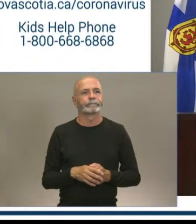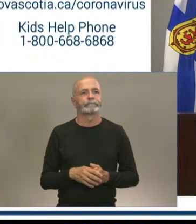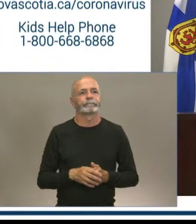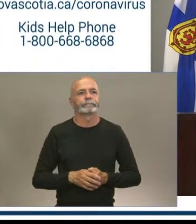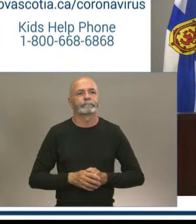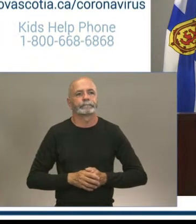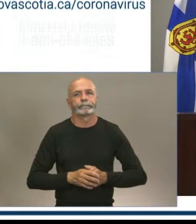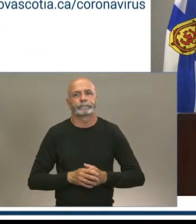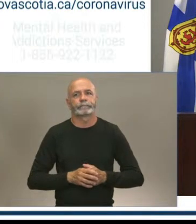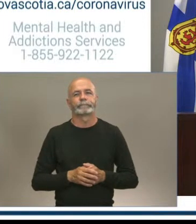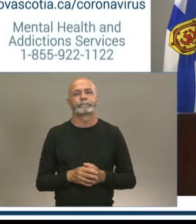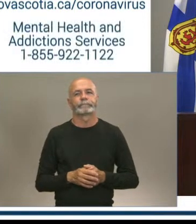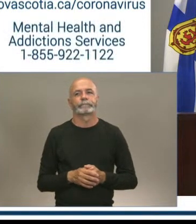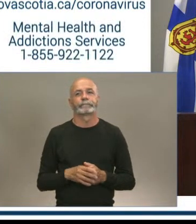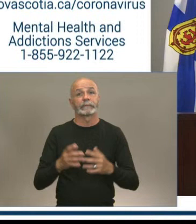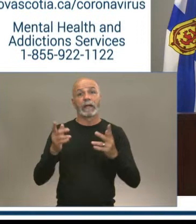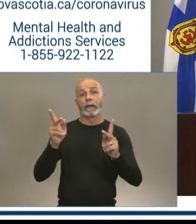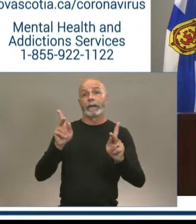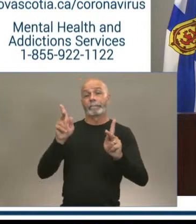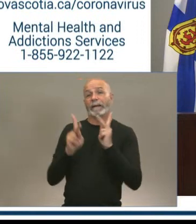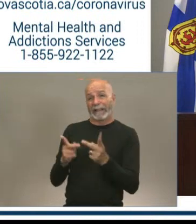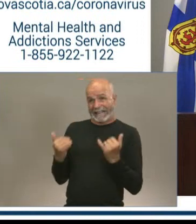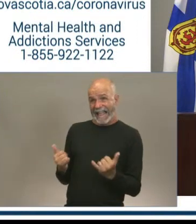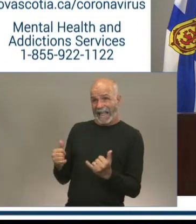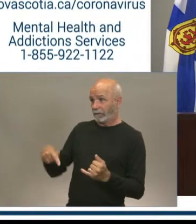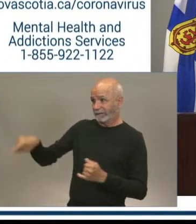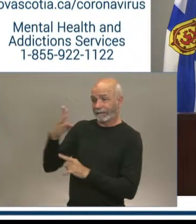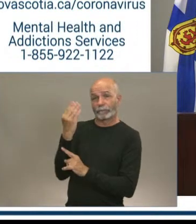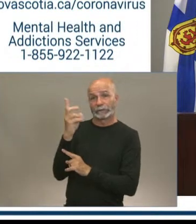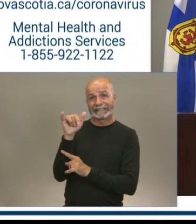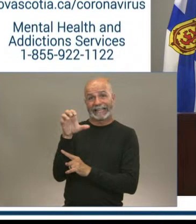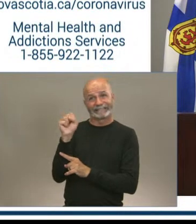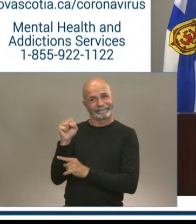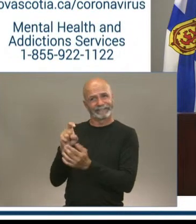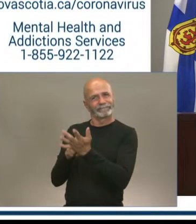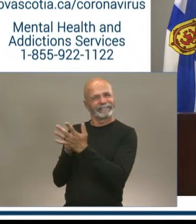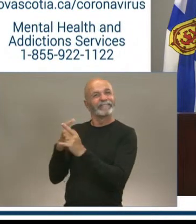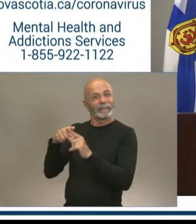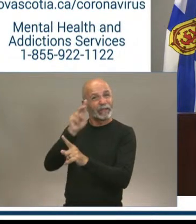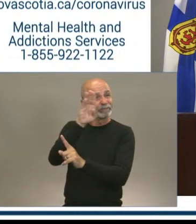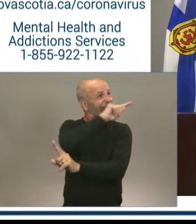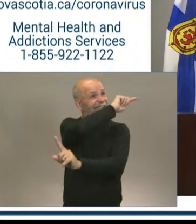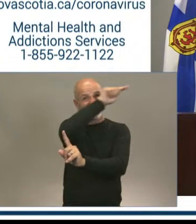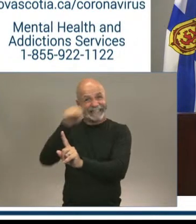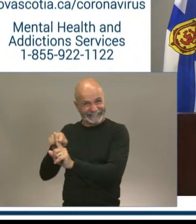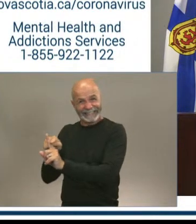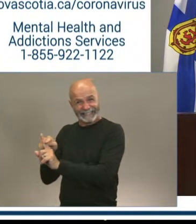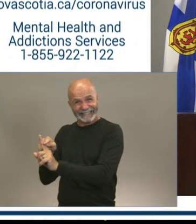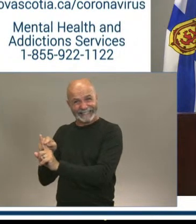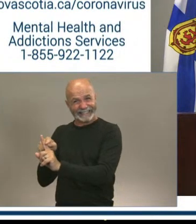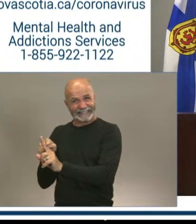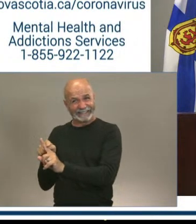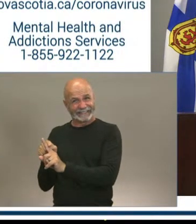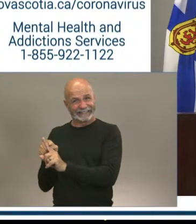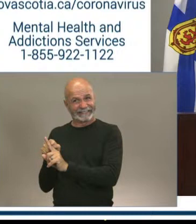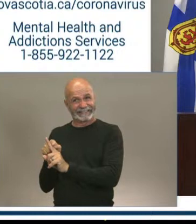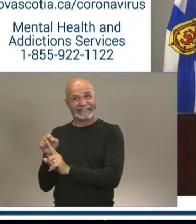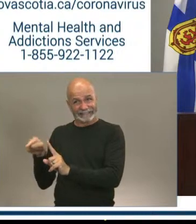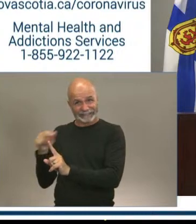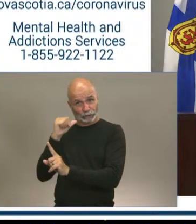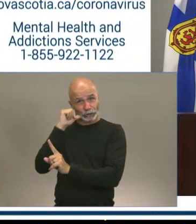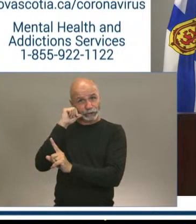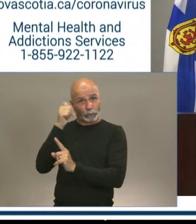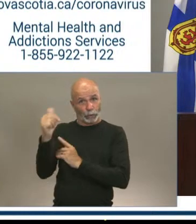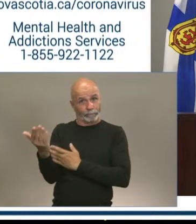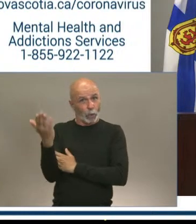currently self-isolating, if they've come back from New Brunswick, they can stop self-isolating tomorrow morning,